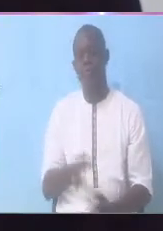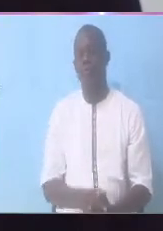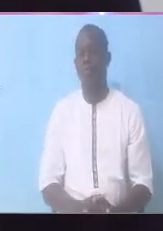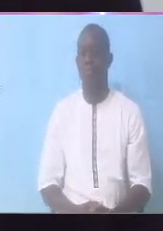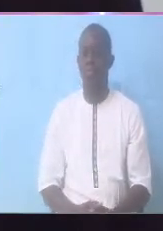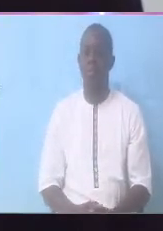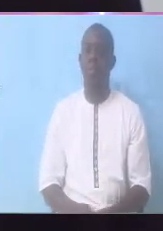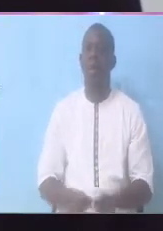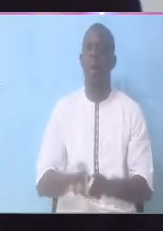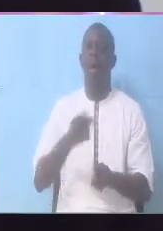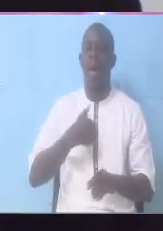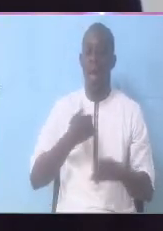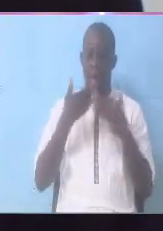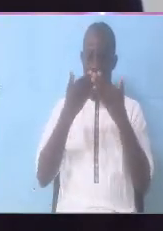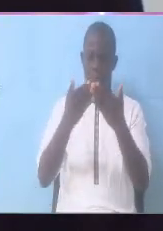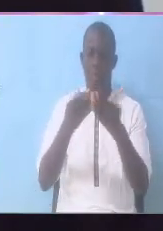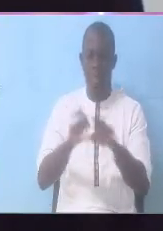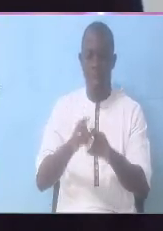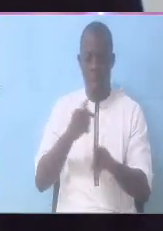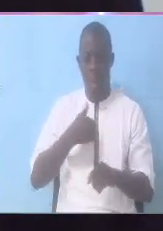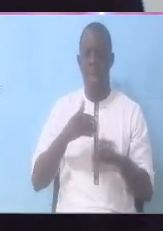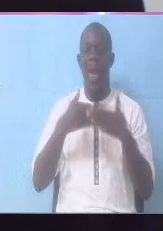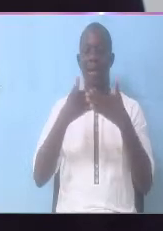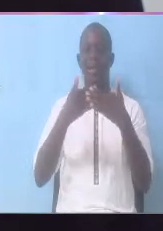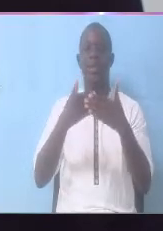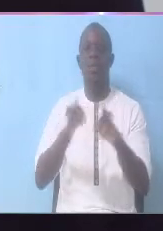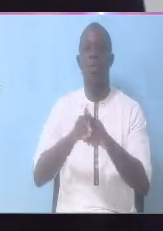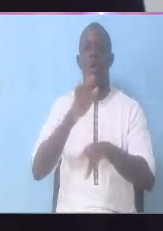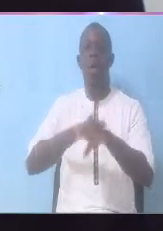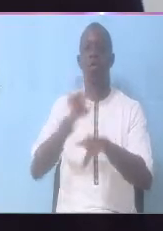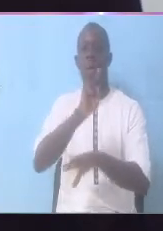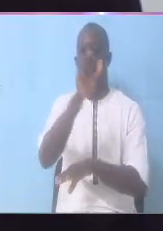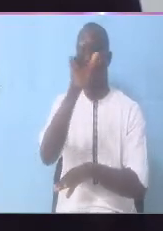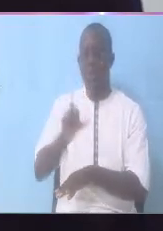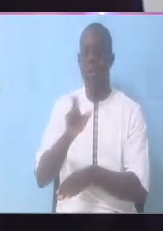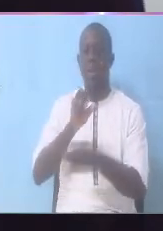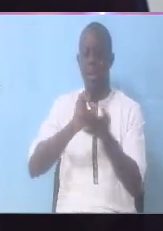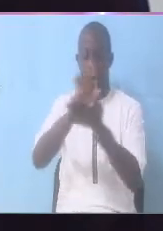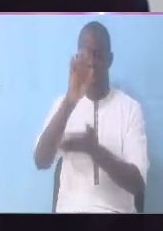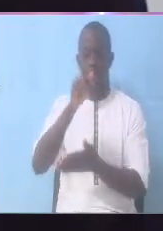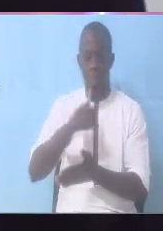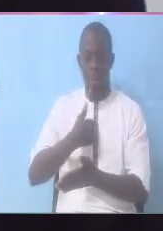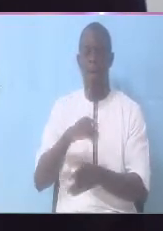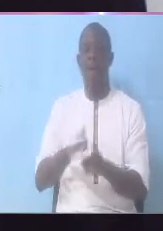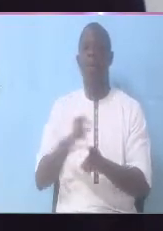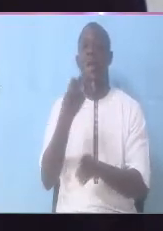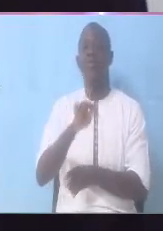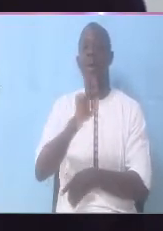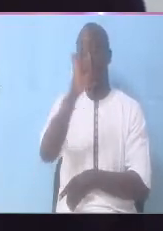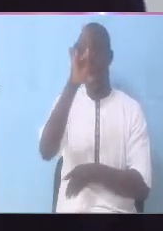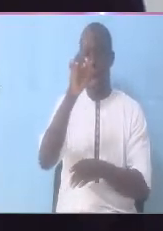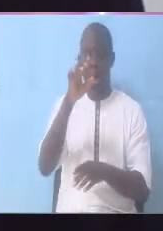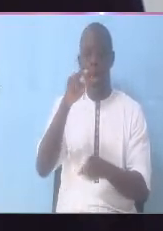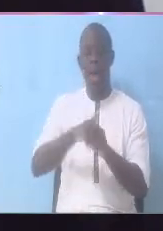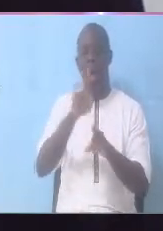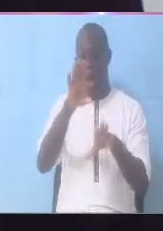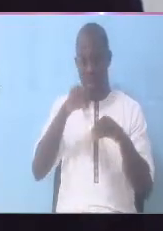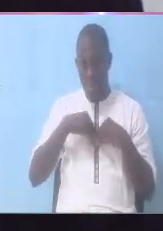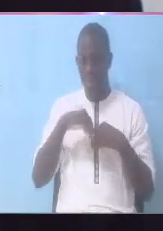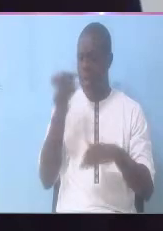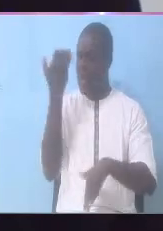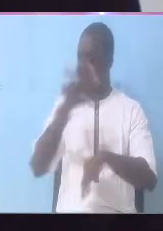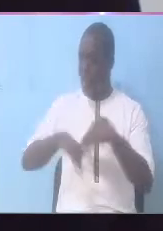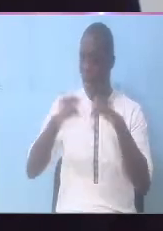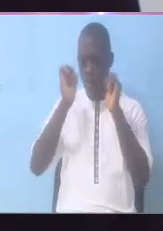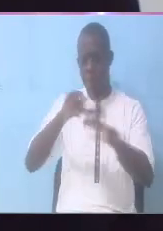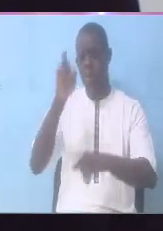And I said to them, I was acting on orders. I said, but inshallah, I will never be part of it and I can help anybody that I can help.